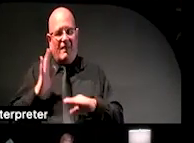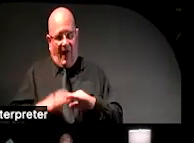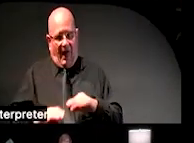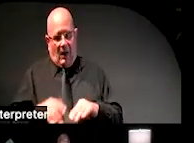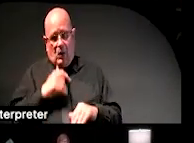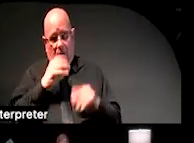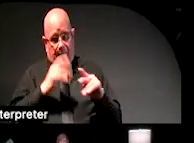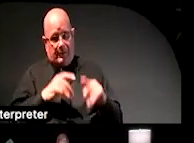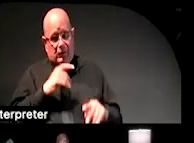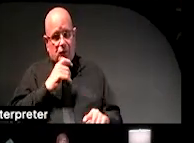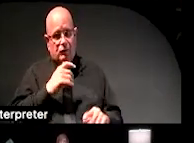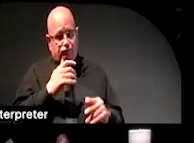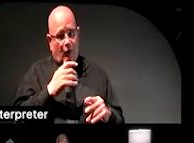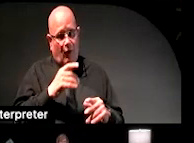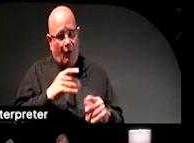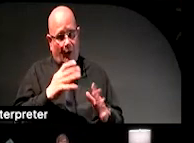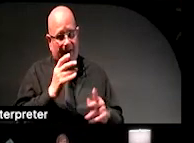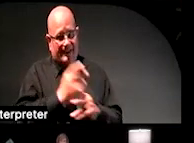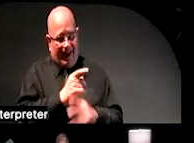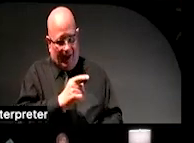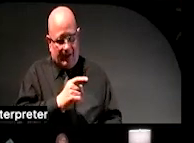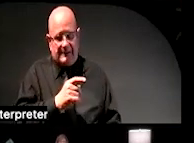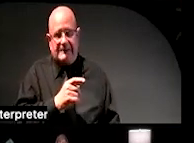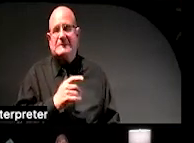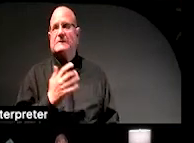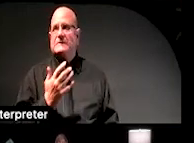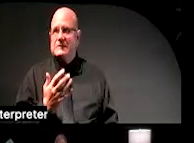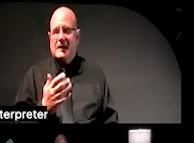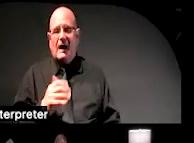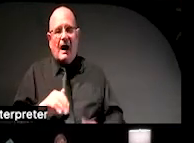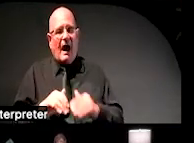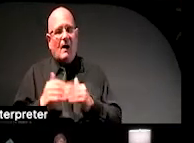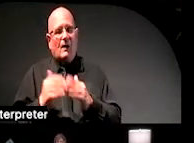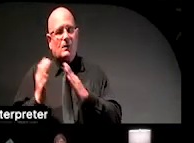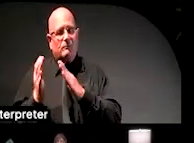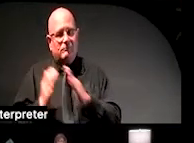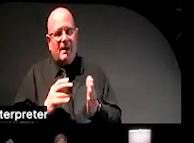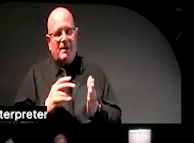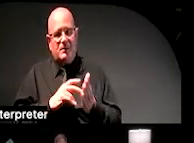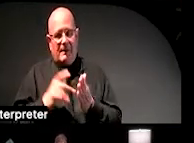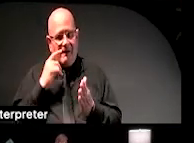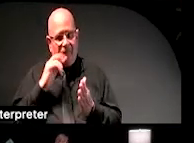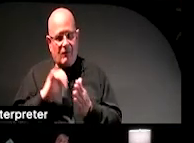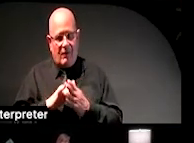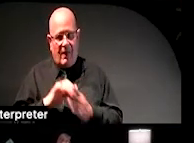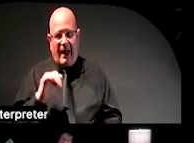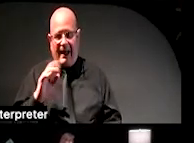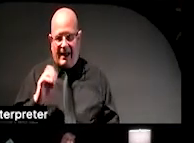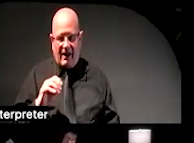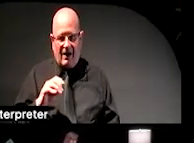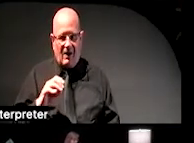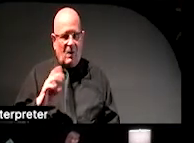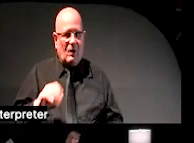there ways to prepare for paying for care or assistance?